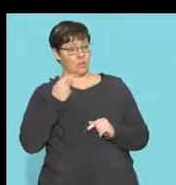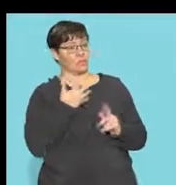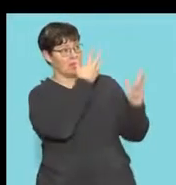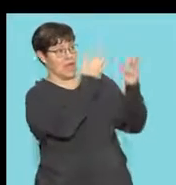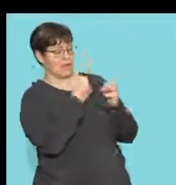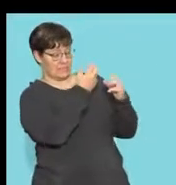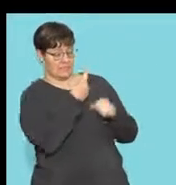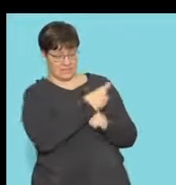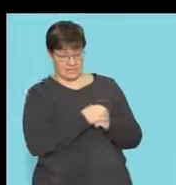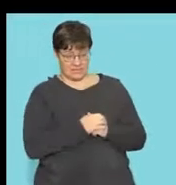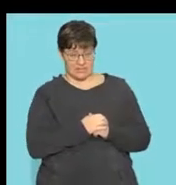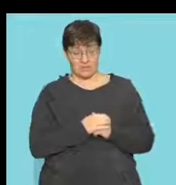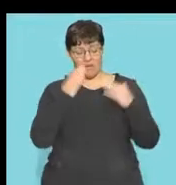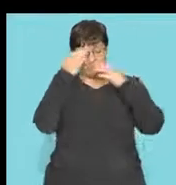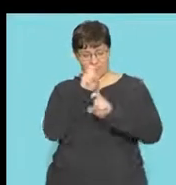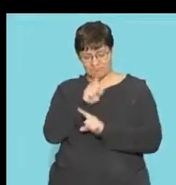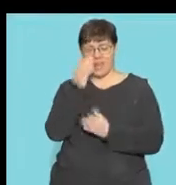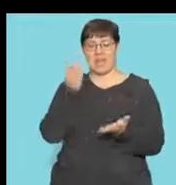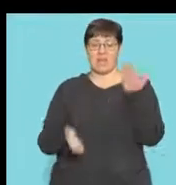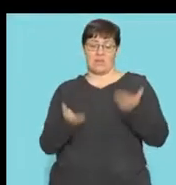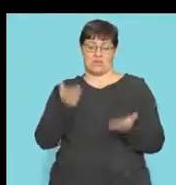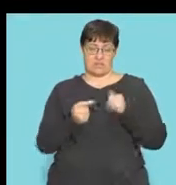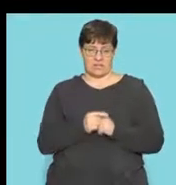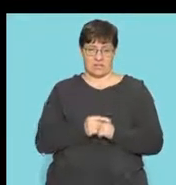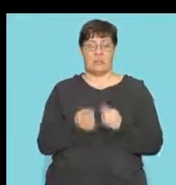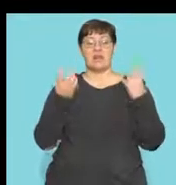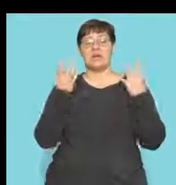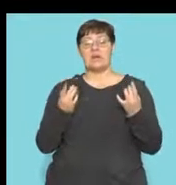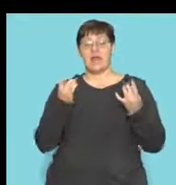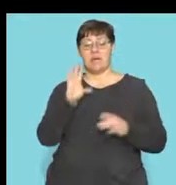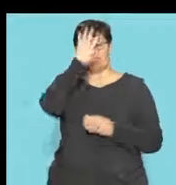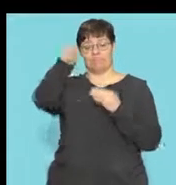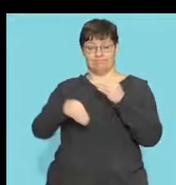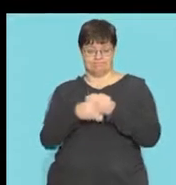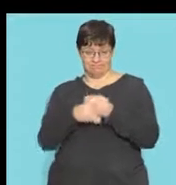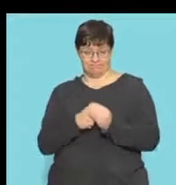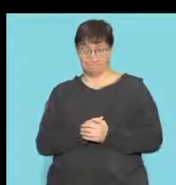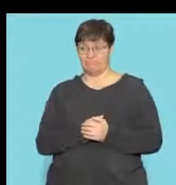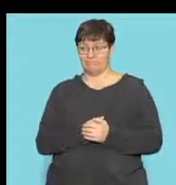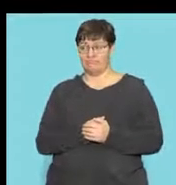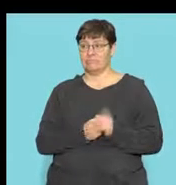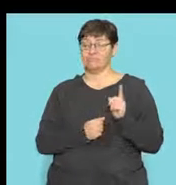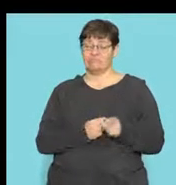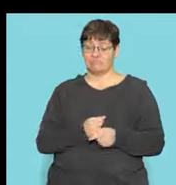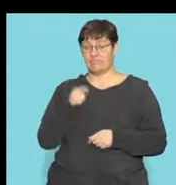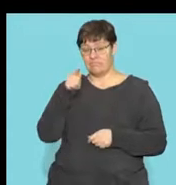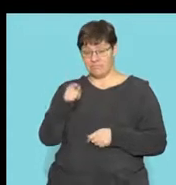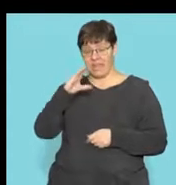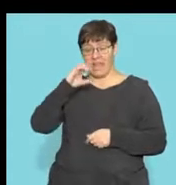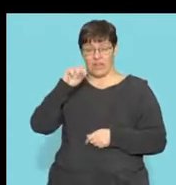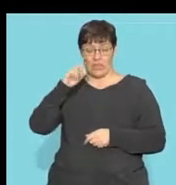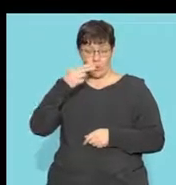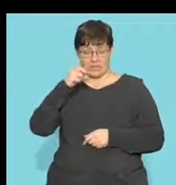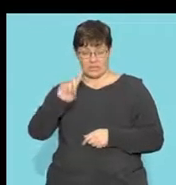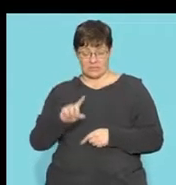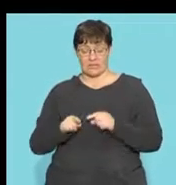going to be the cathode. So it joins my attention now to the equation where these numbers come into play. That's the